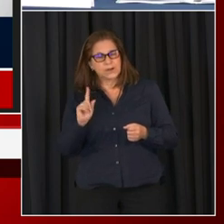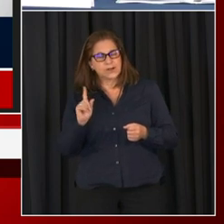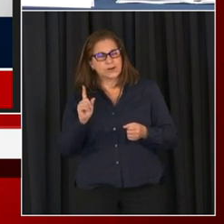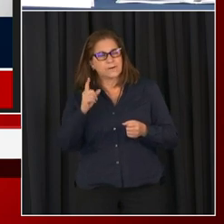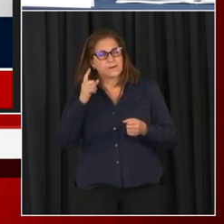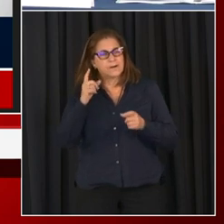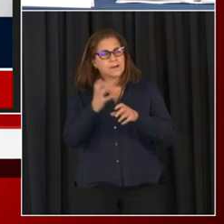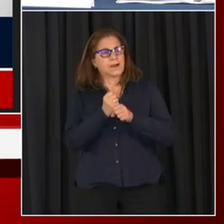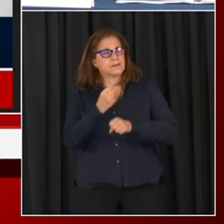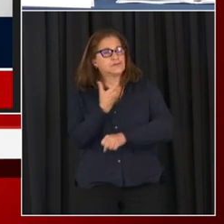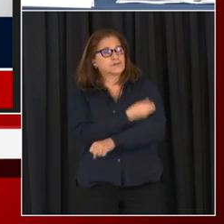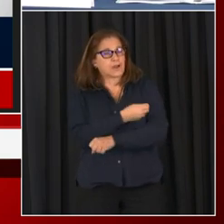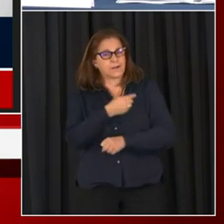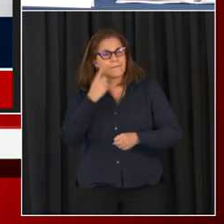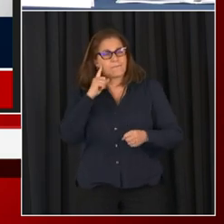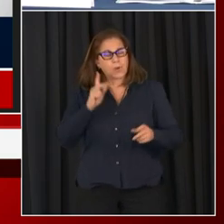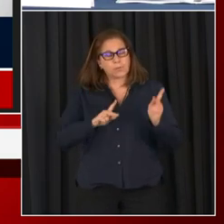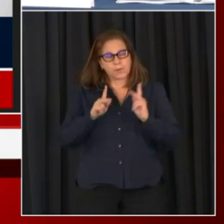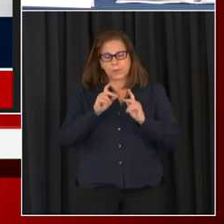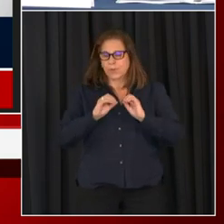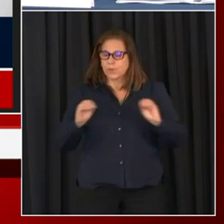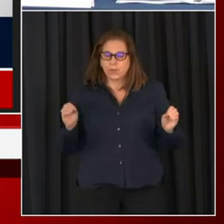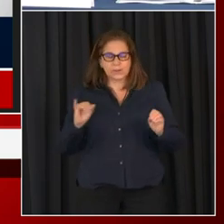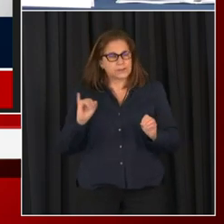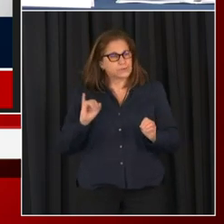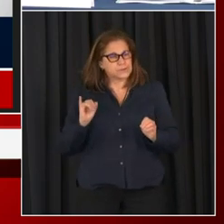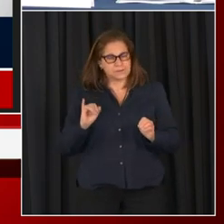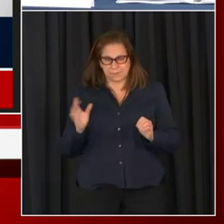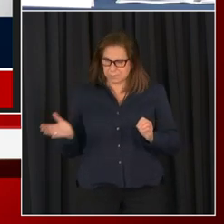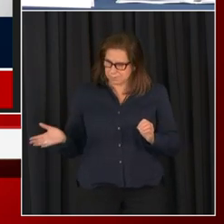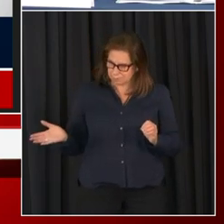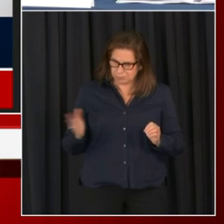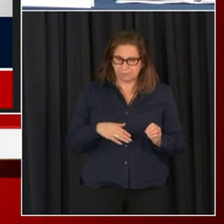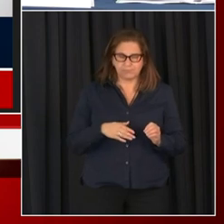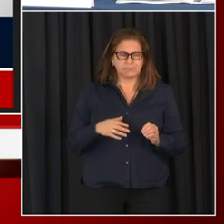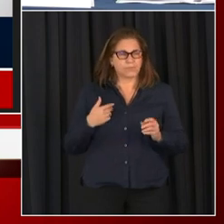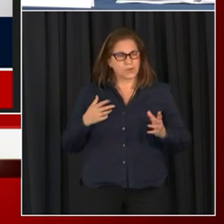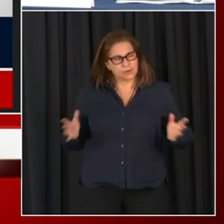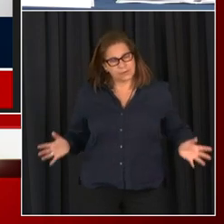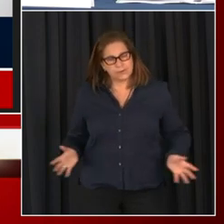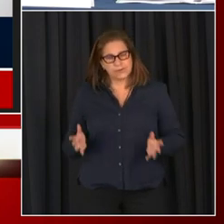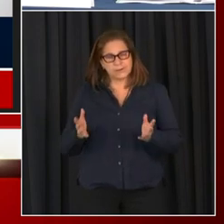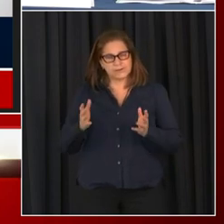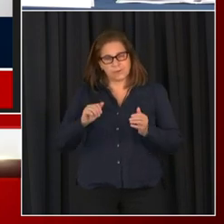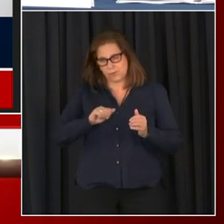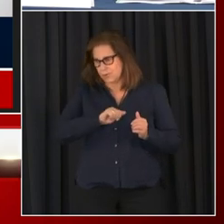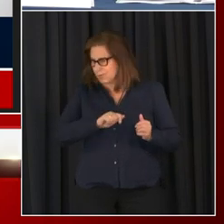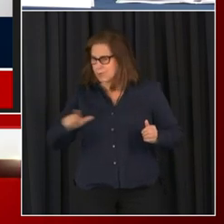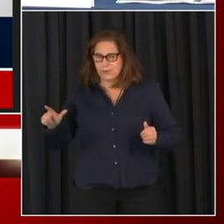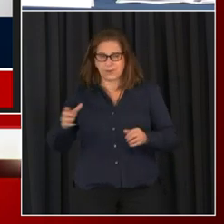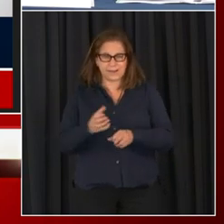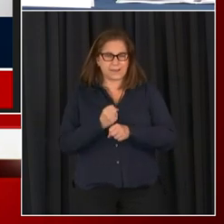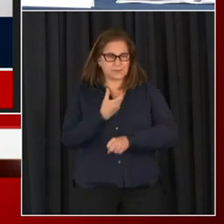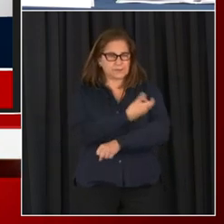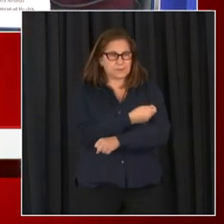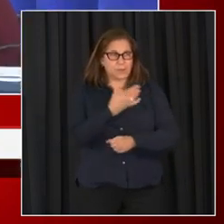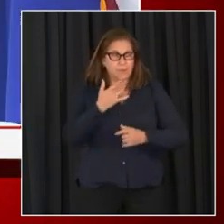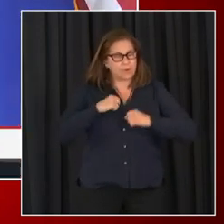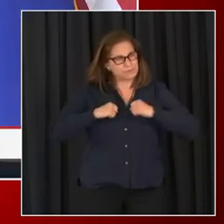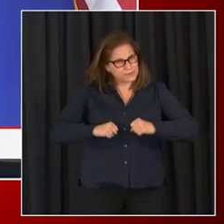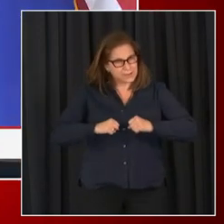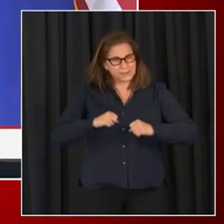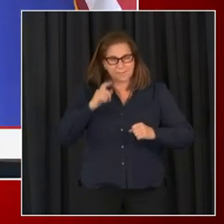please, everyone, get your flu shot. Help to keep yourself and others around you protected. Thank you. Thank you, Dr.